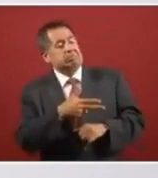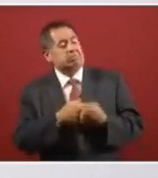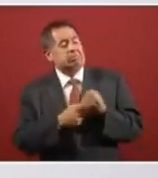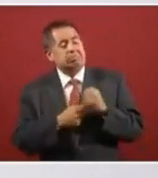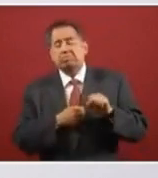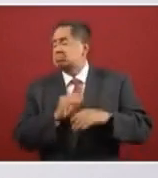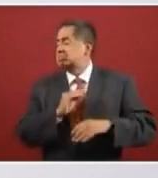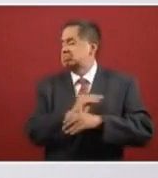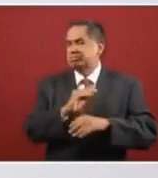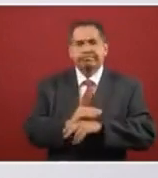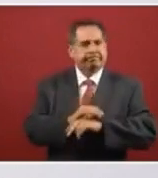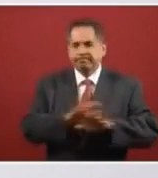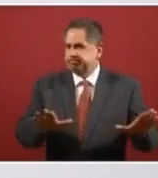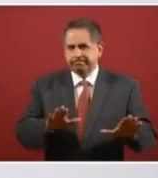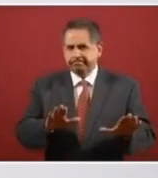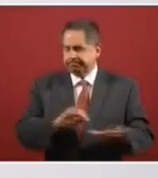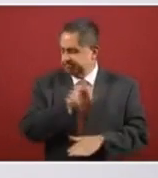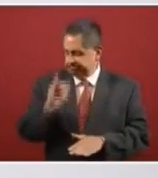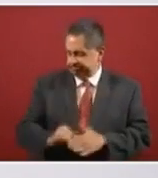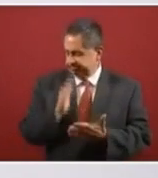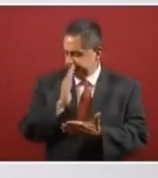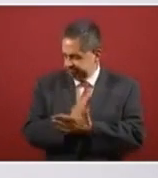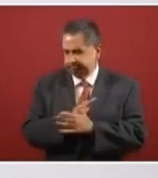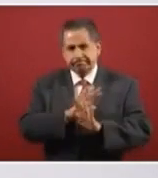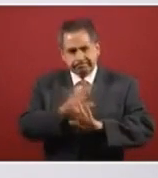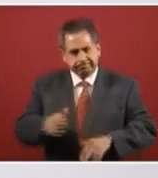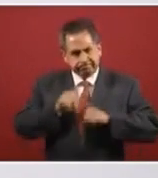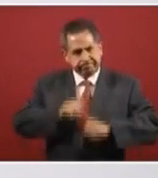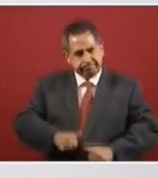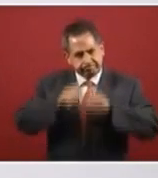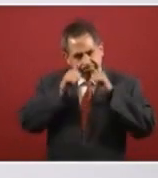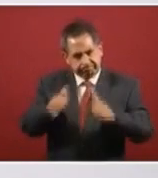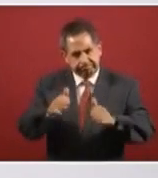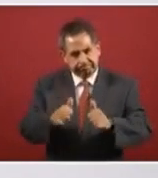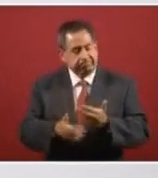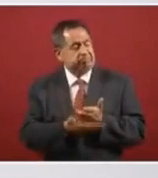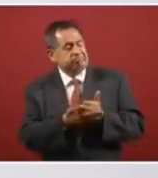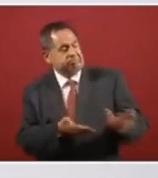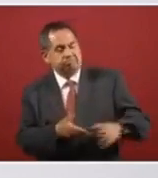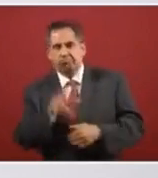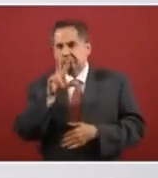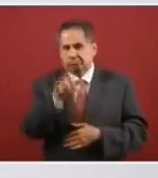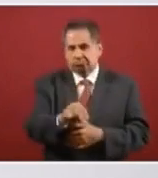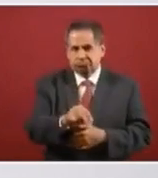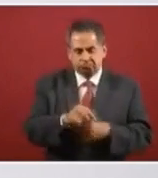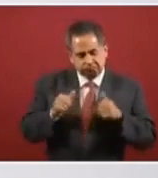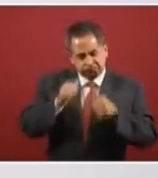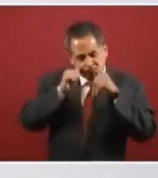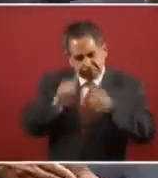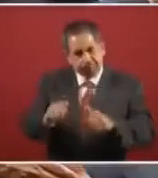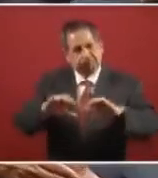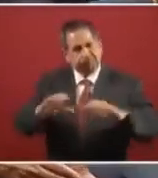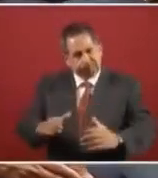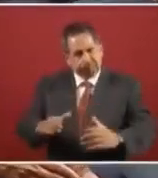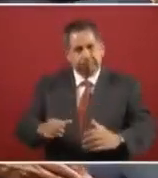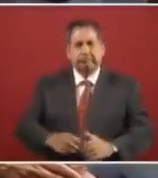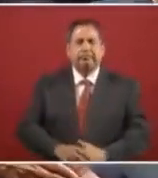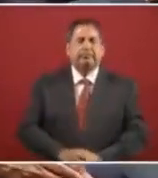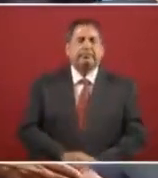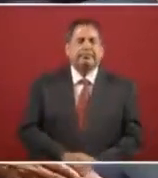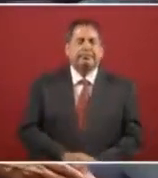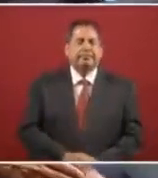we leave or turn our backs on that you are weakened engine to the margination and forget from being